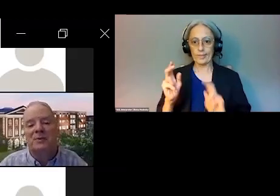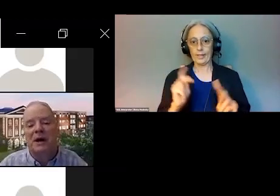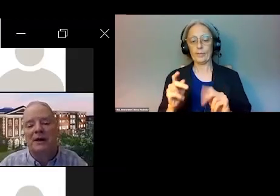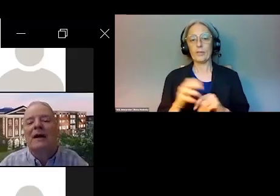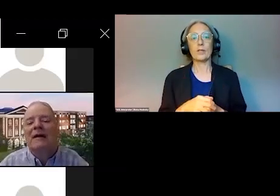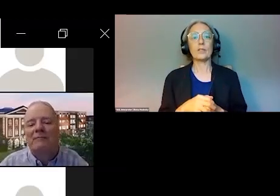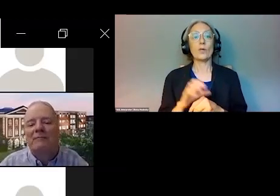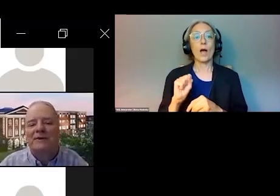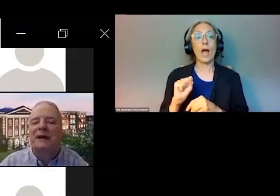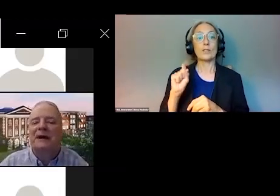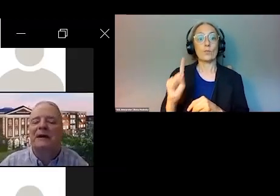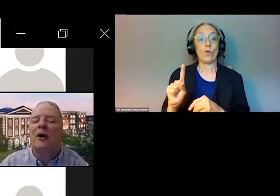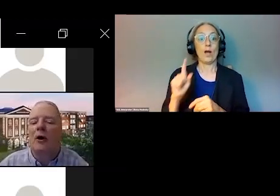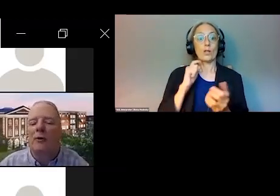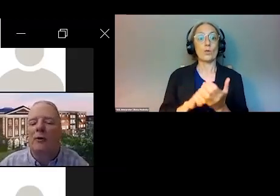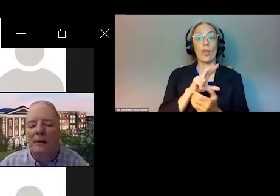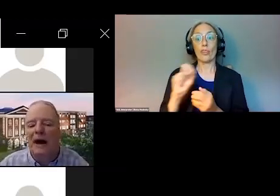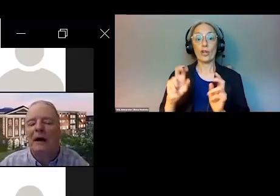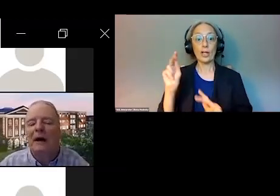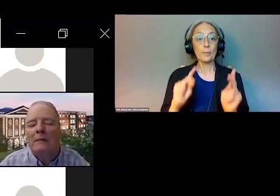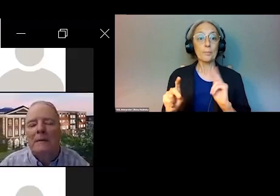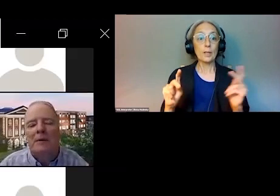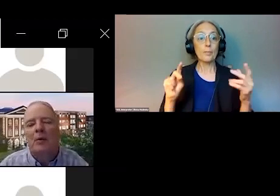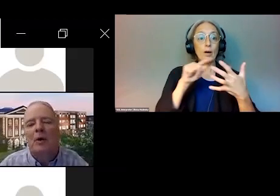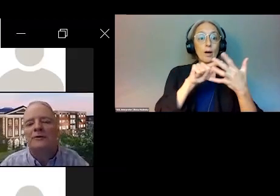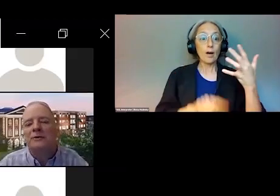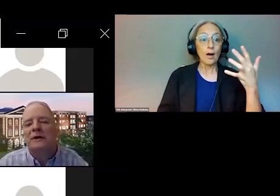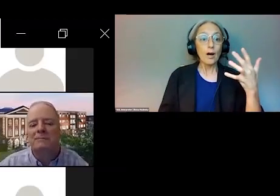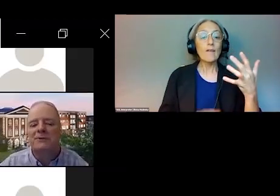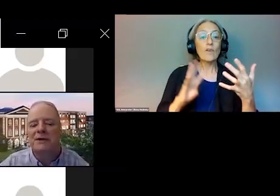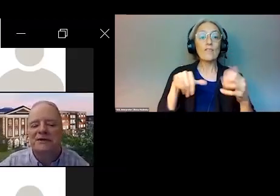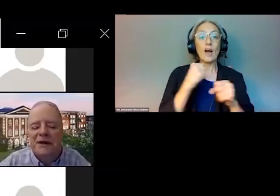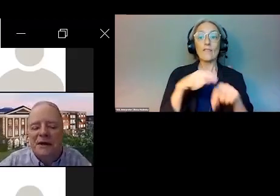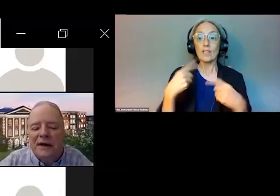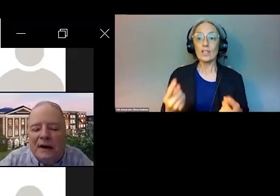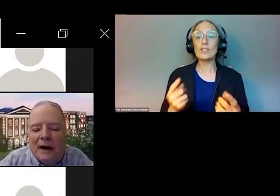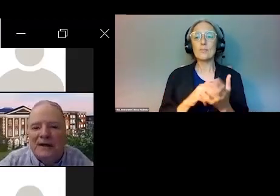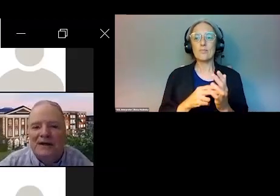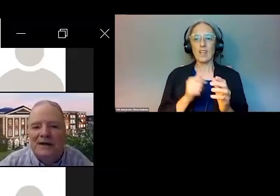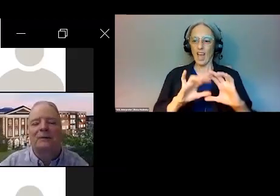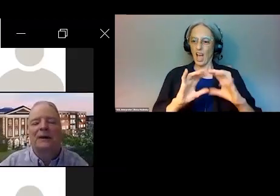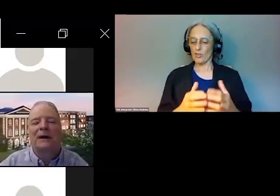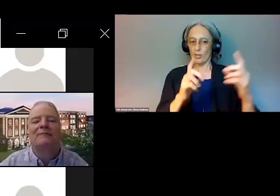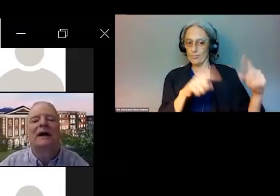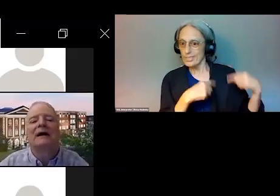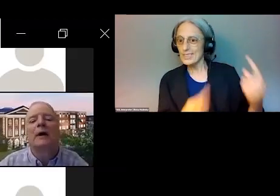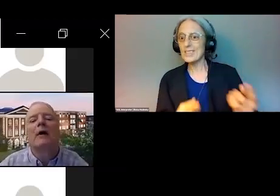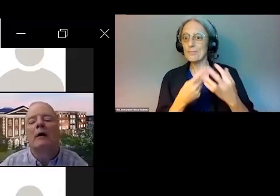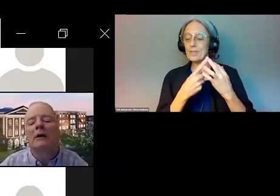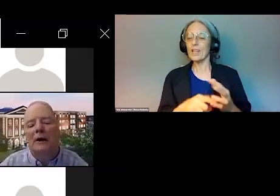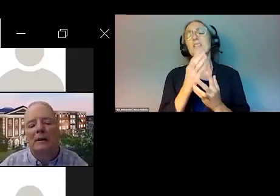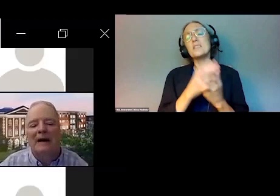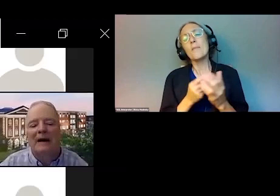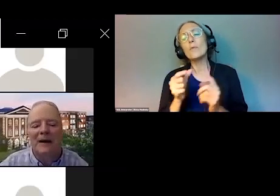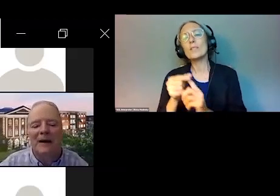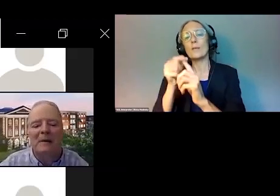that S1, they've participated all the way back. There may be 1 or 2 exceptions, but typically we have data going